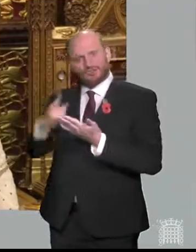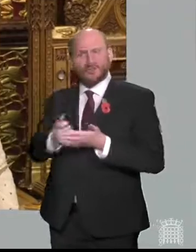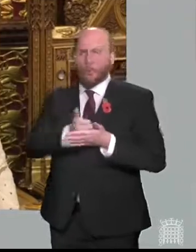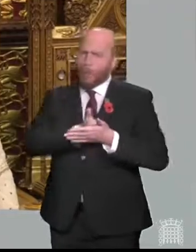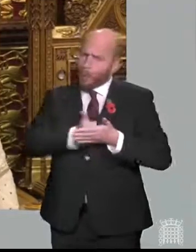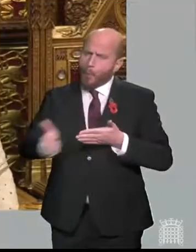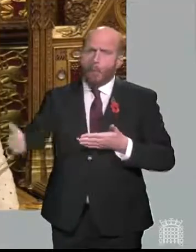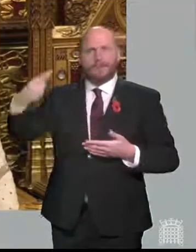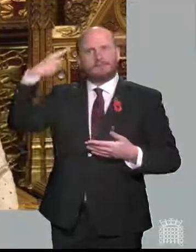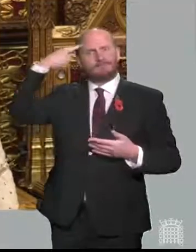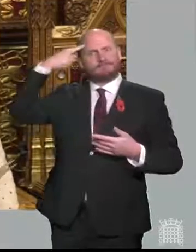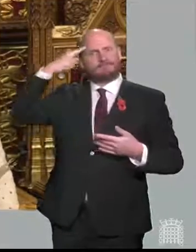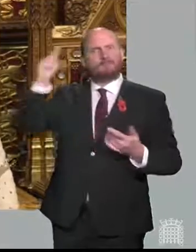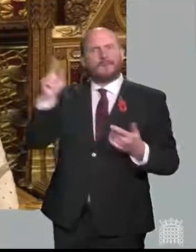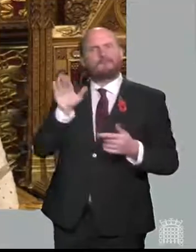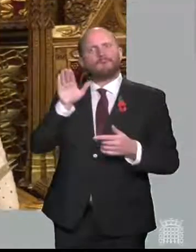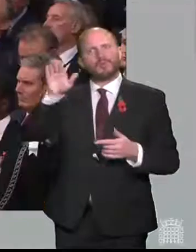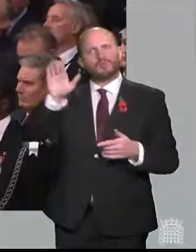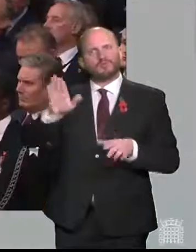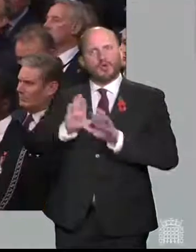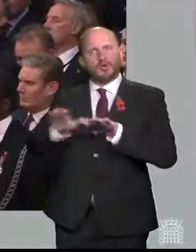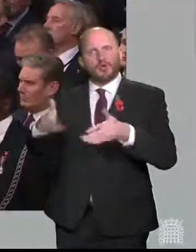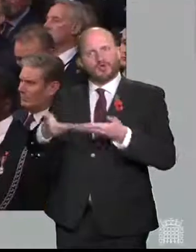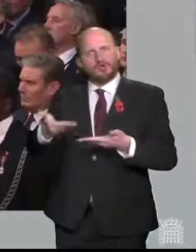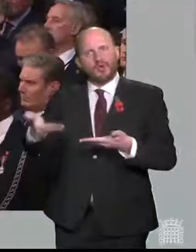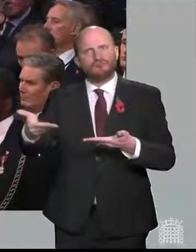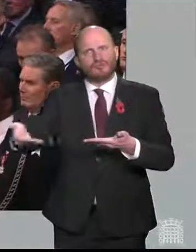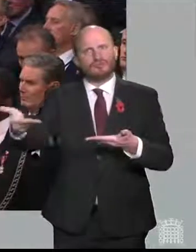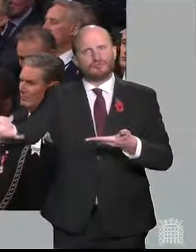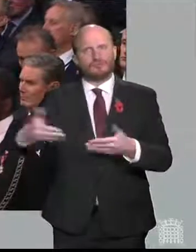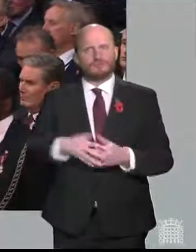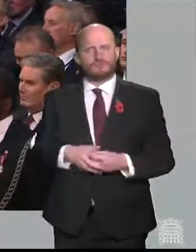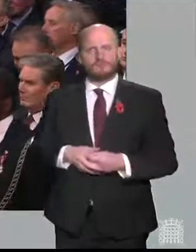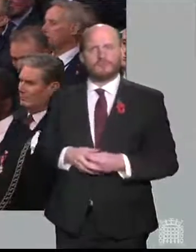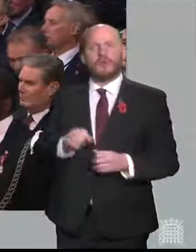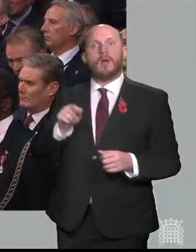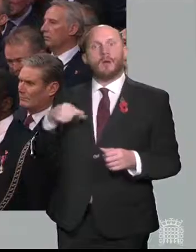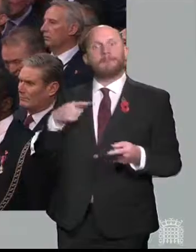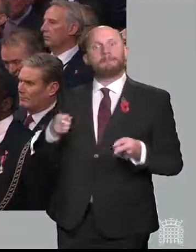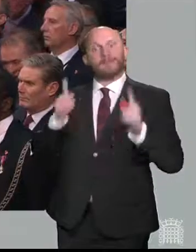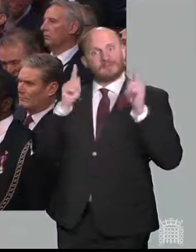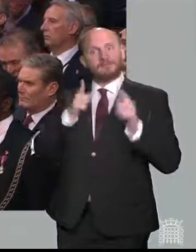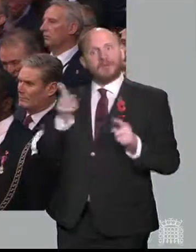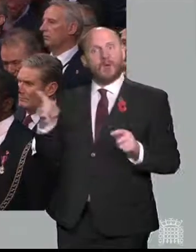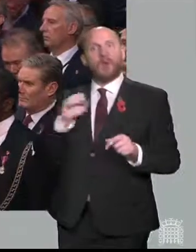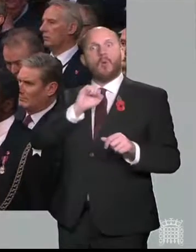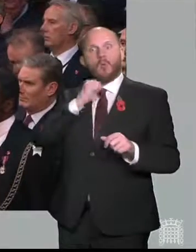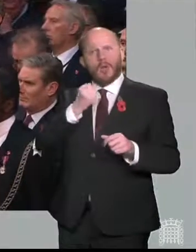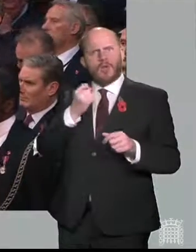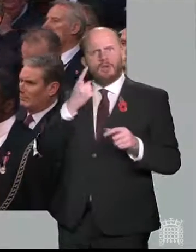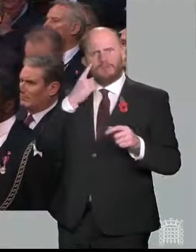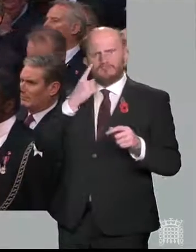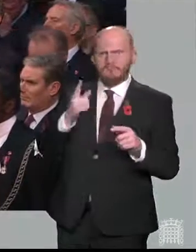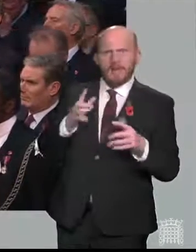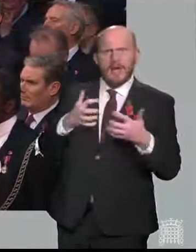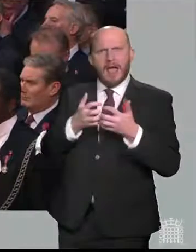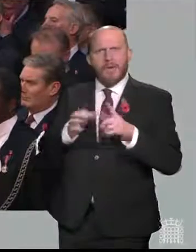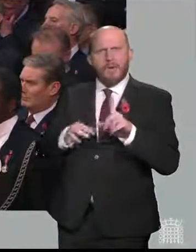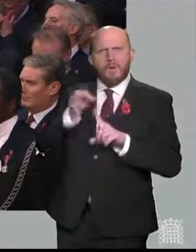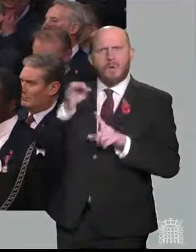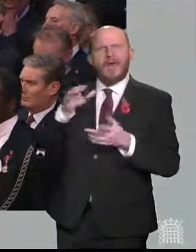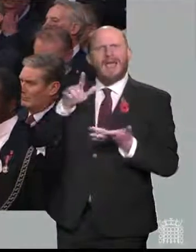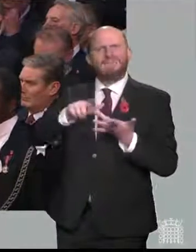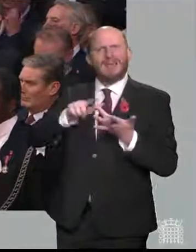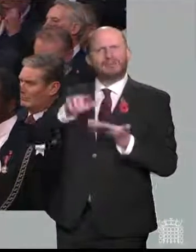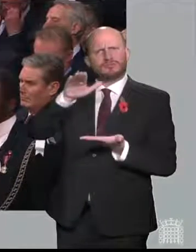future generations. My ministers will address inflation and the drivers of low growth over